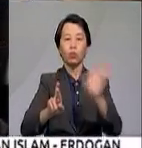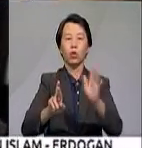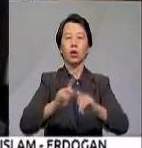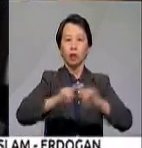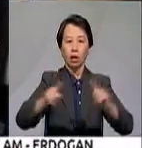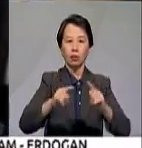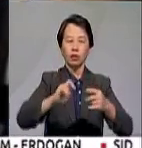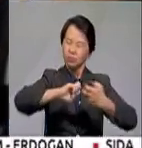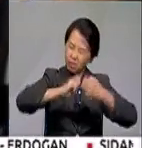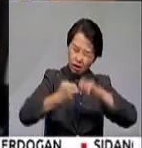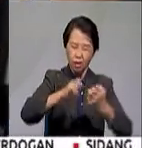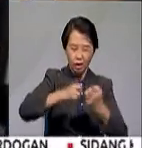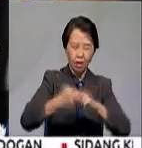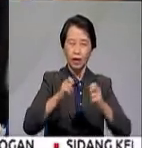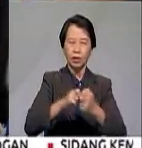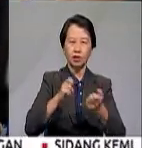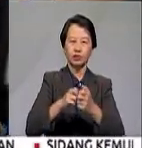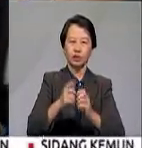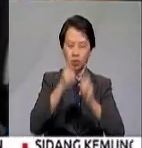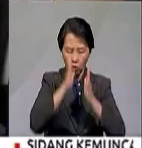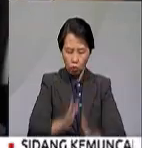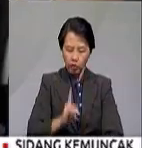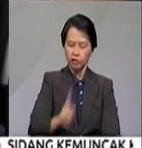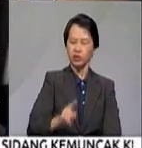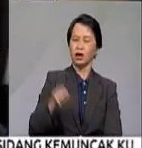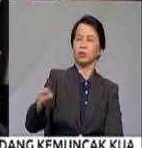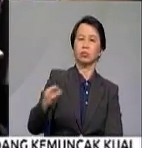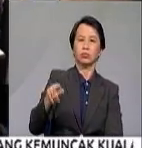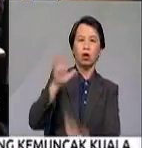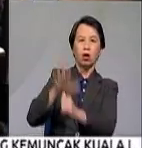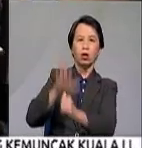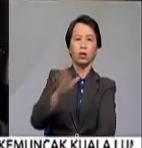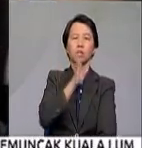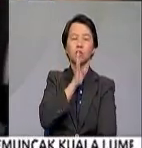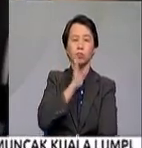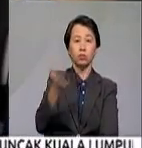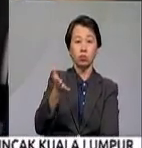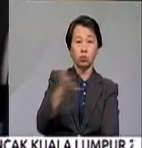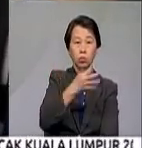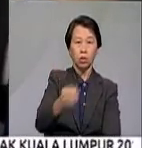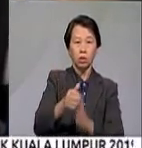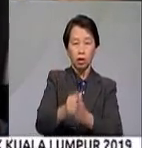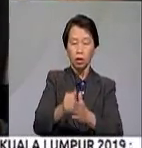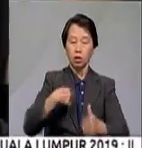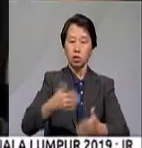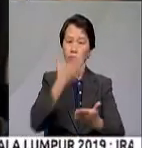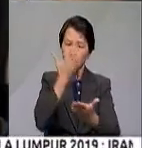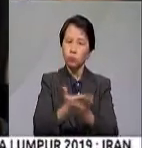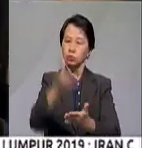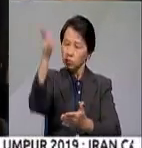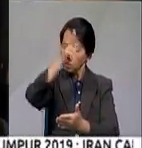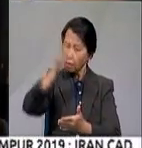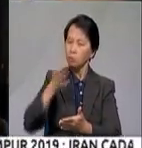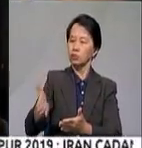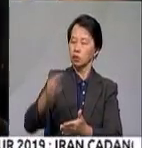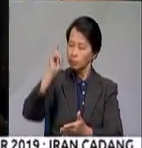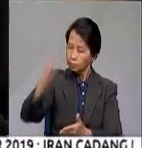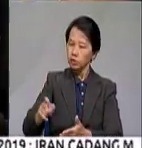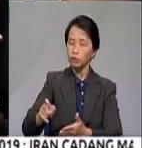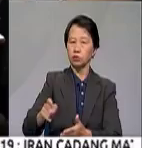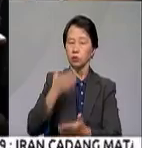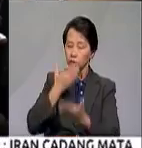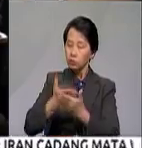the problems faced by the Muslim and the need for them to have good governance, the need for